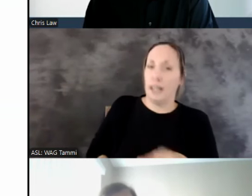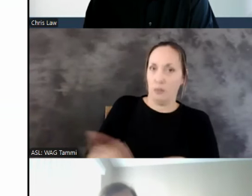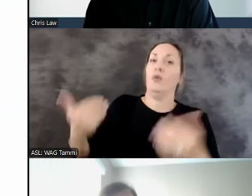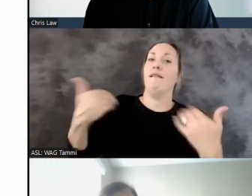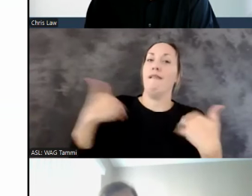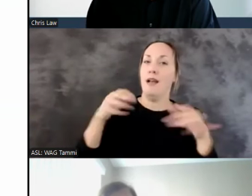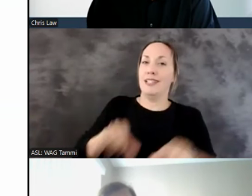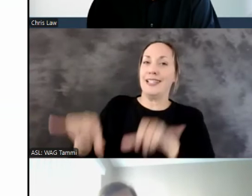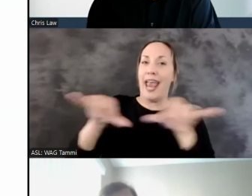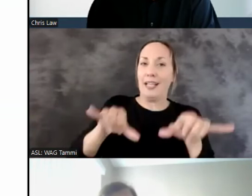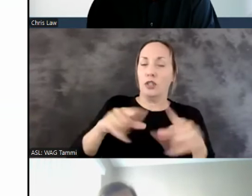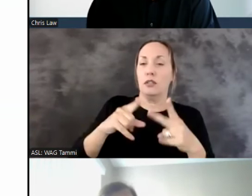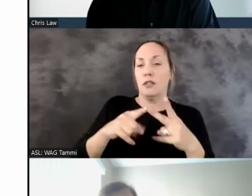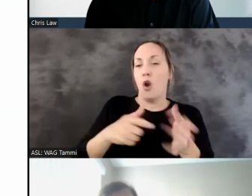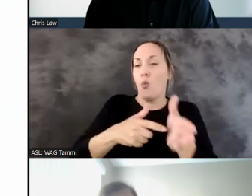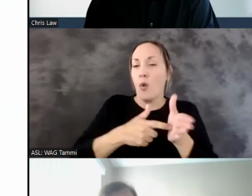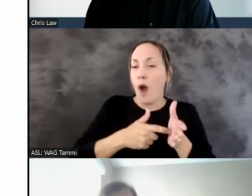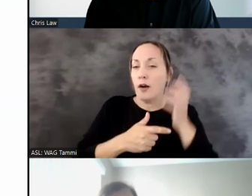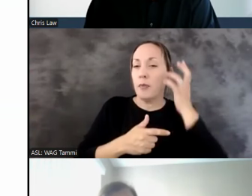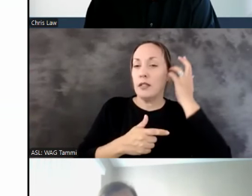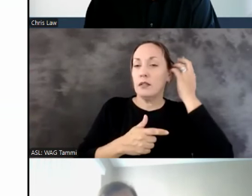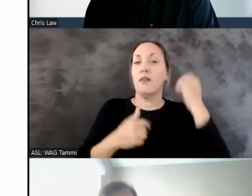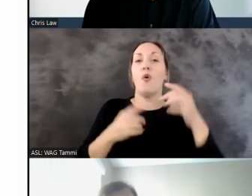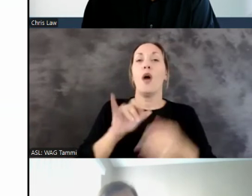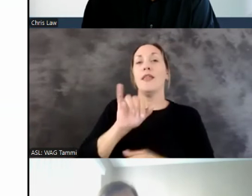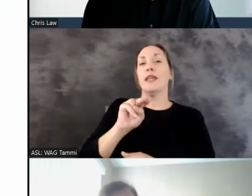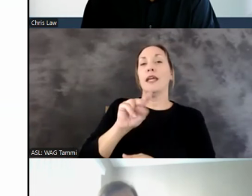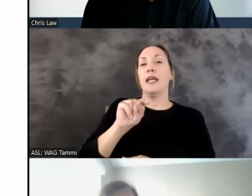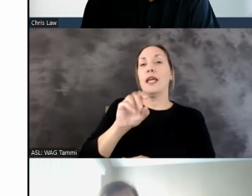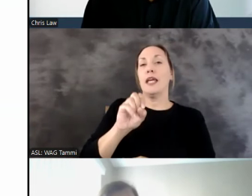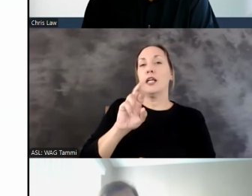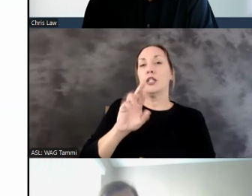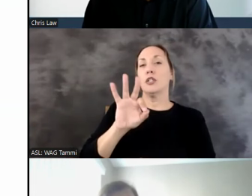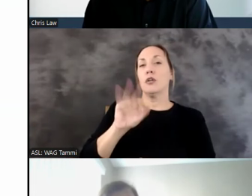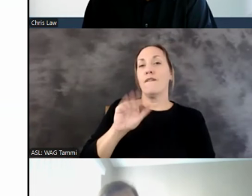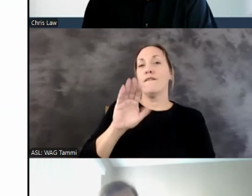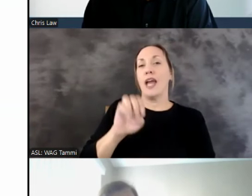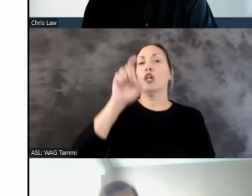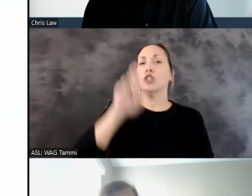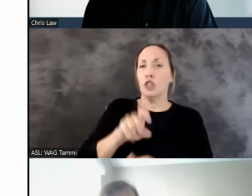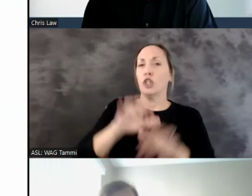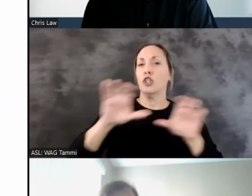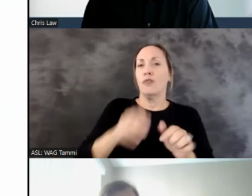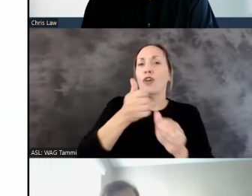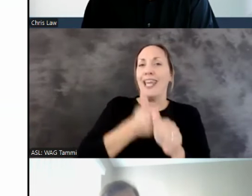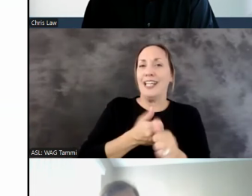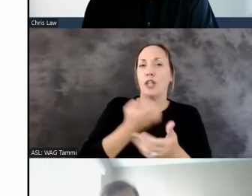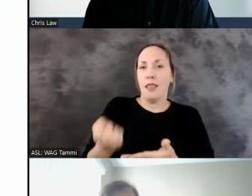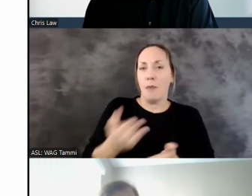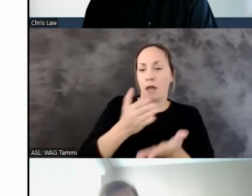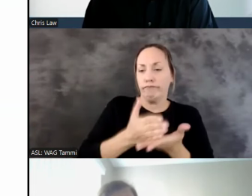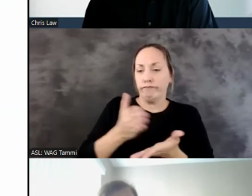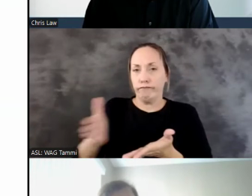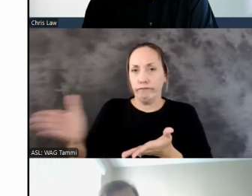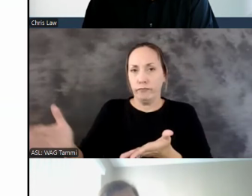standards for the requirements of what the interface should do. And those are on element by element basis for WCAG. But there's